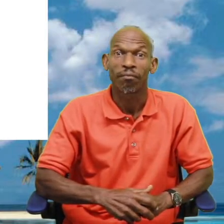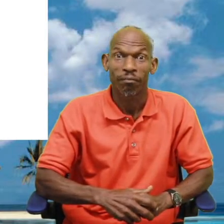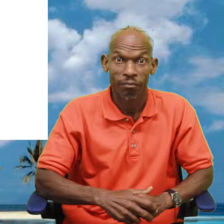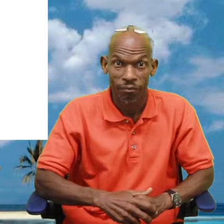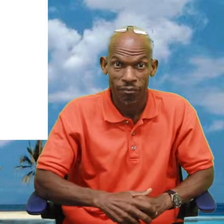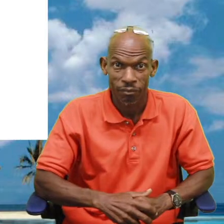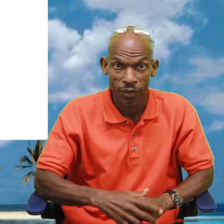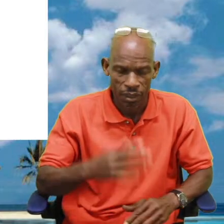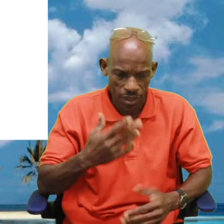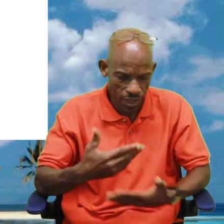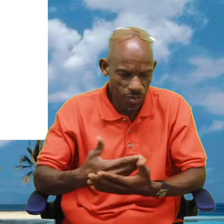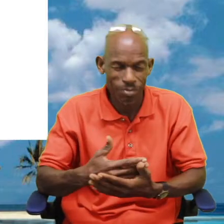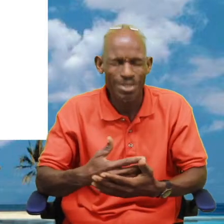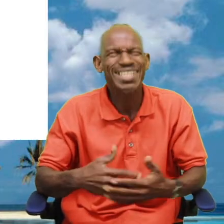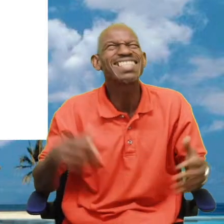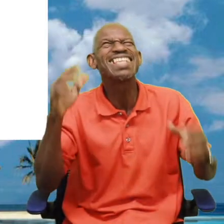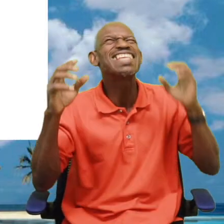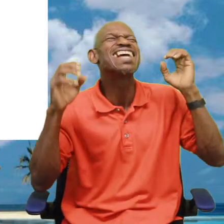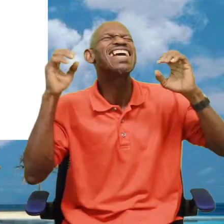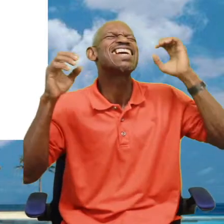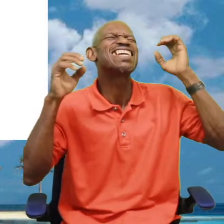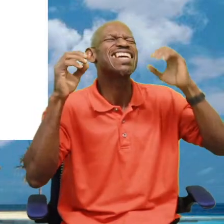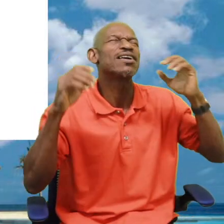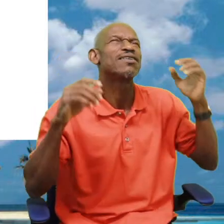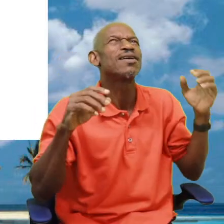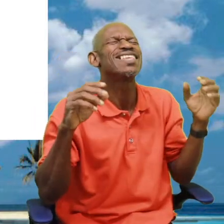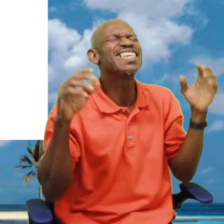babies and they're smiling.